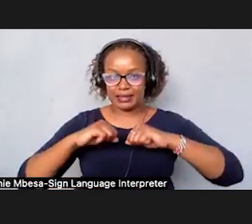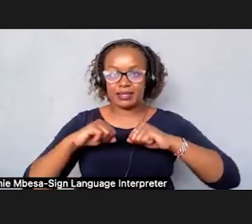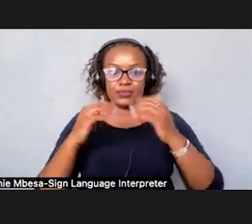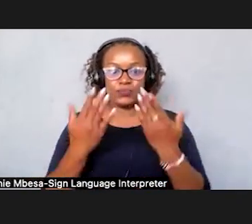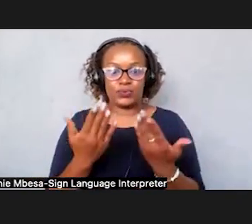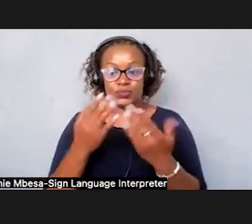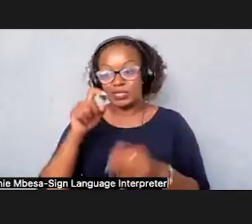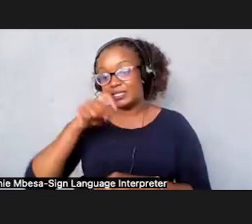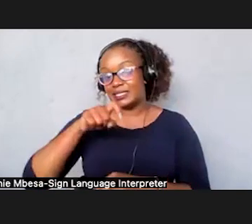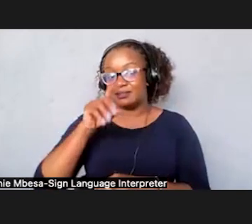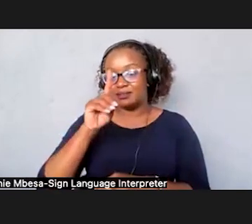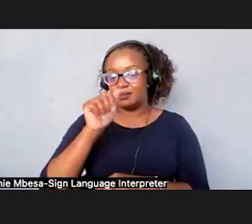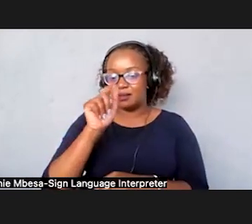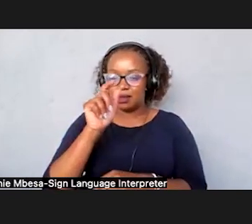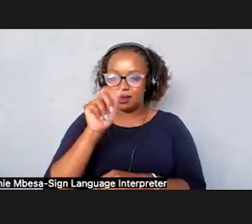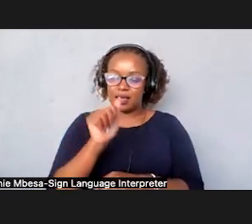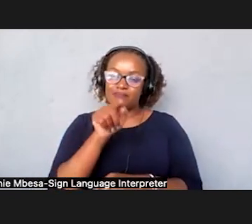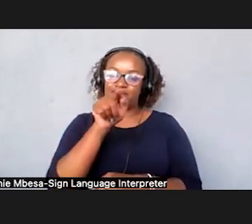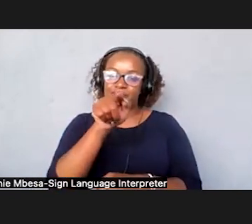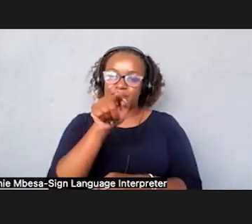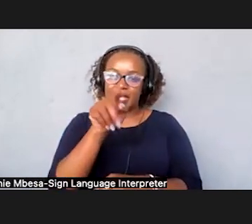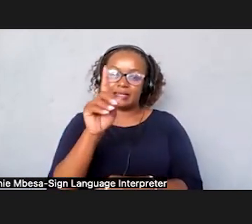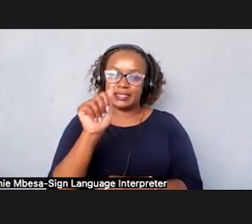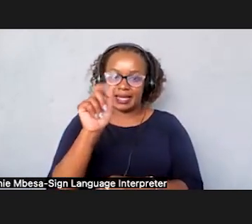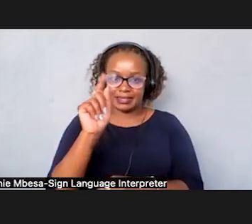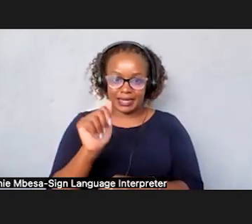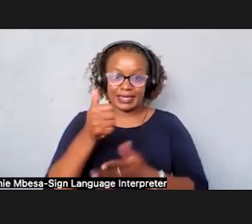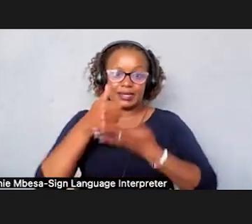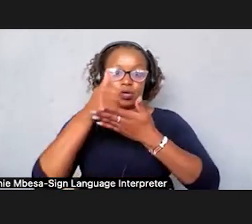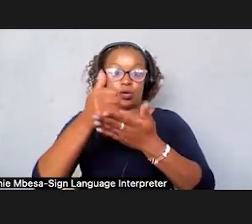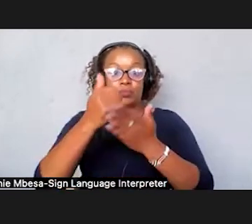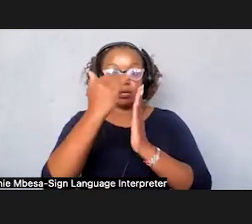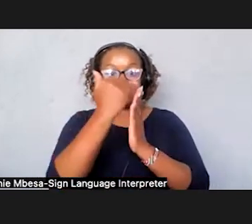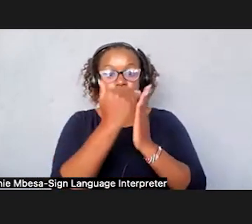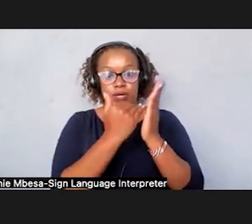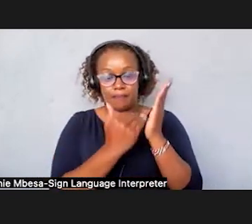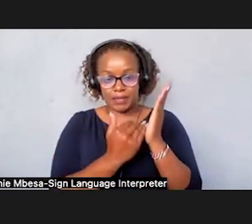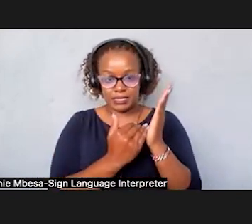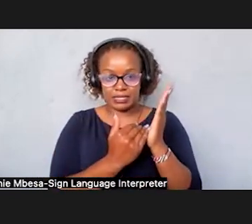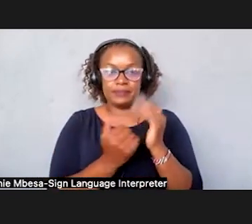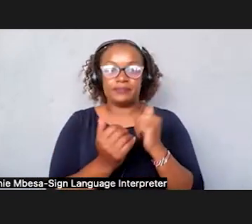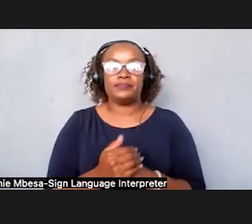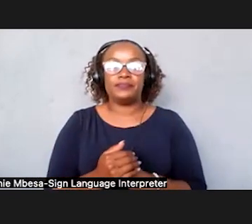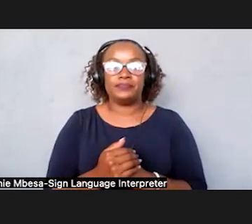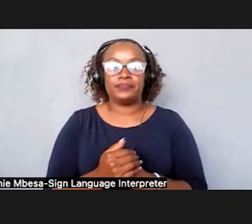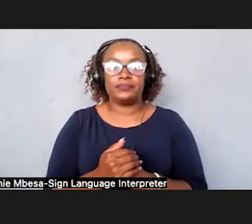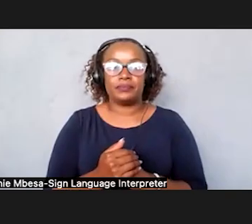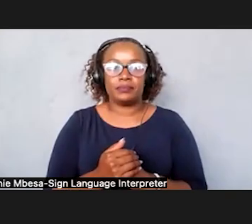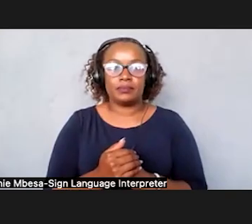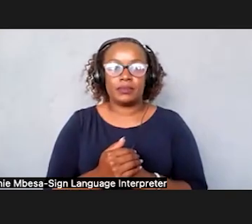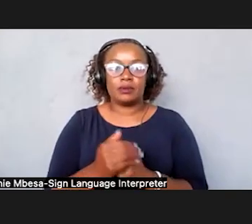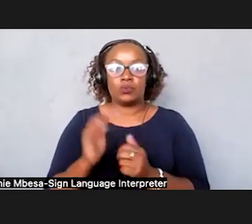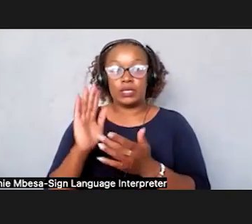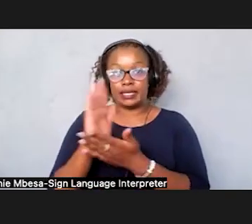data so that the data can inform programming. I'll end by saying that at FGM, we